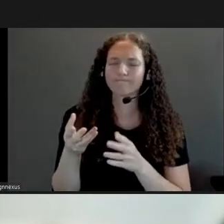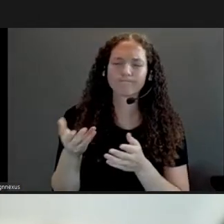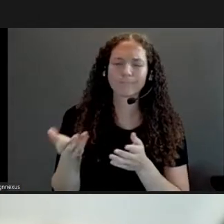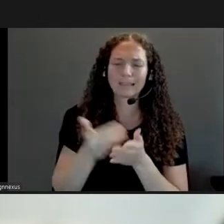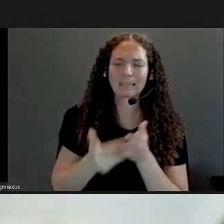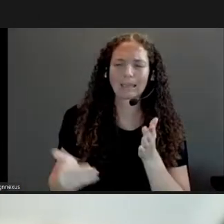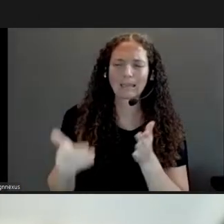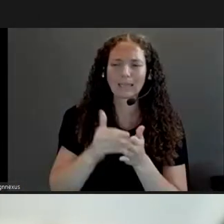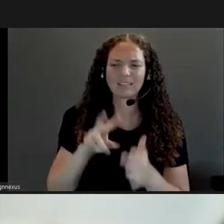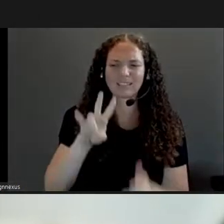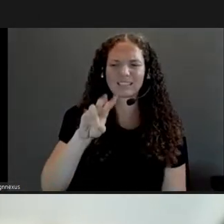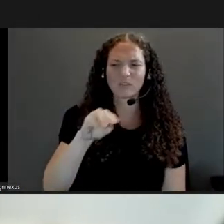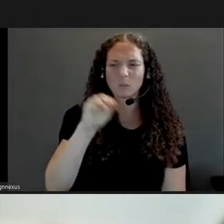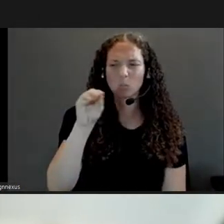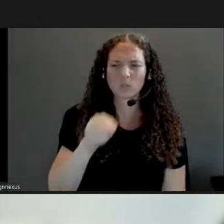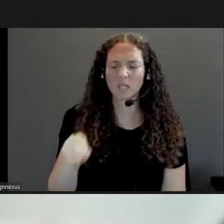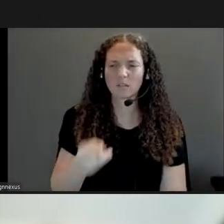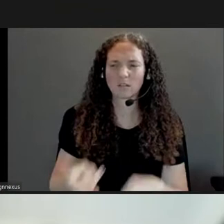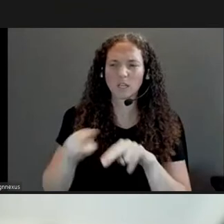this point.